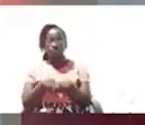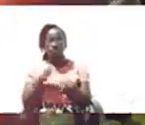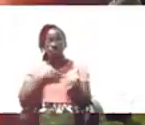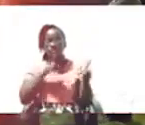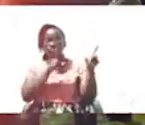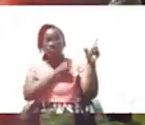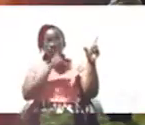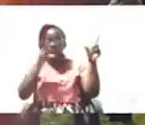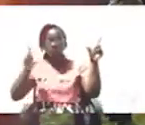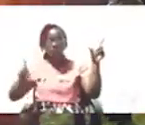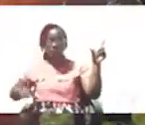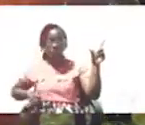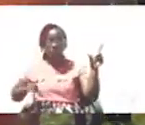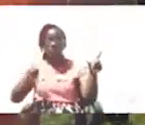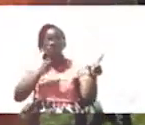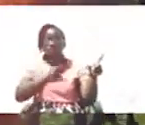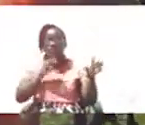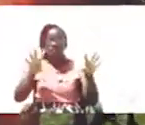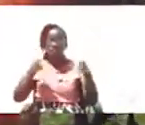Mi fani ye mi wura kaniye.